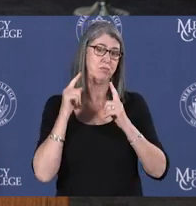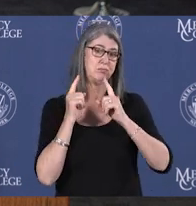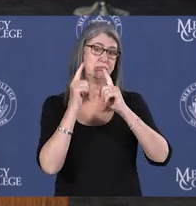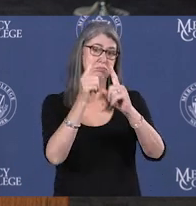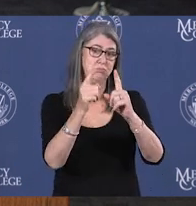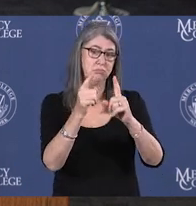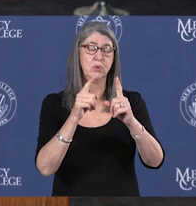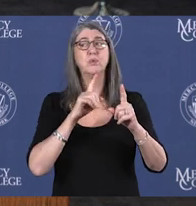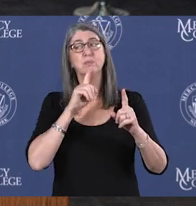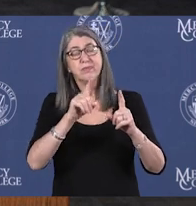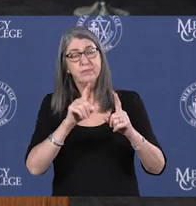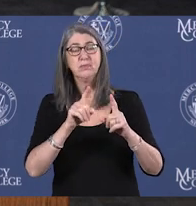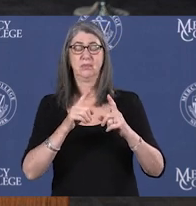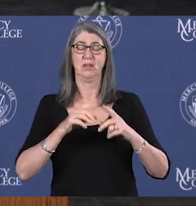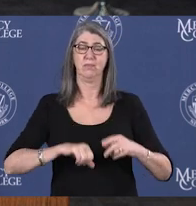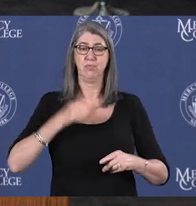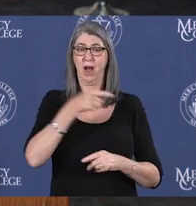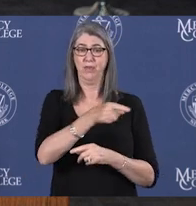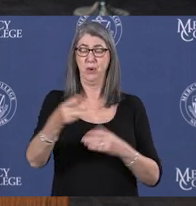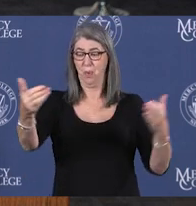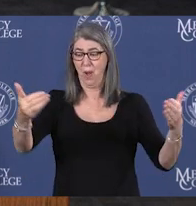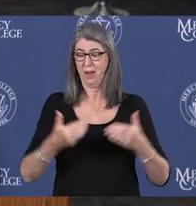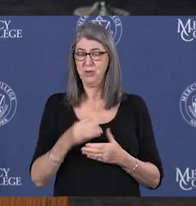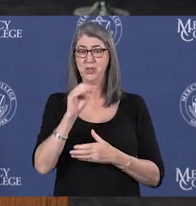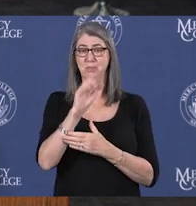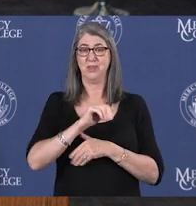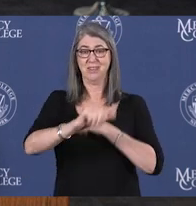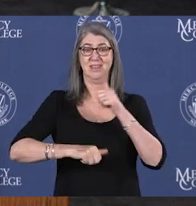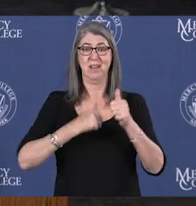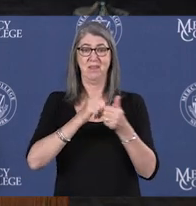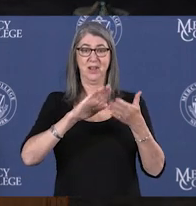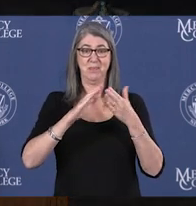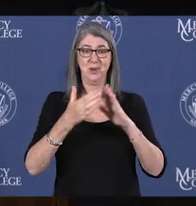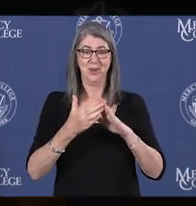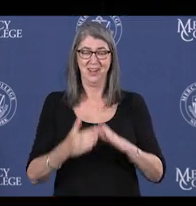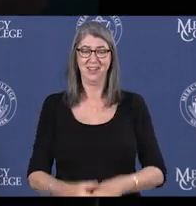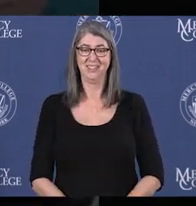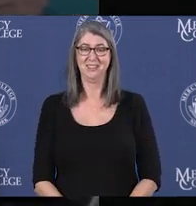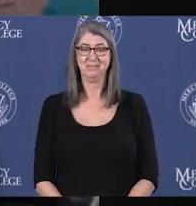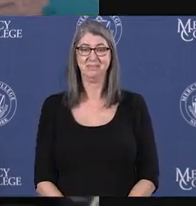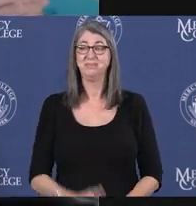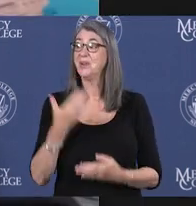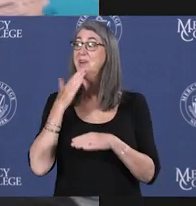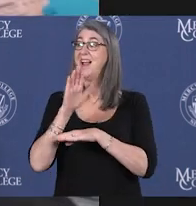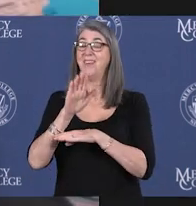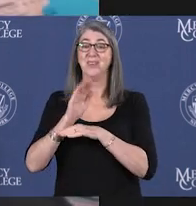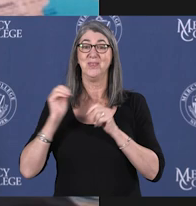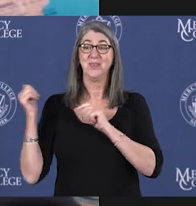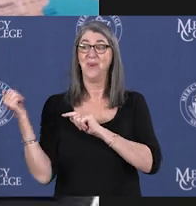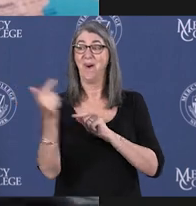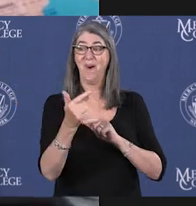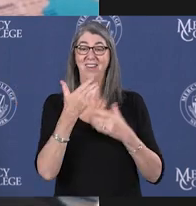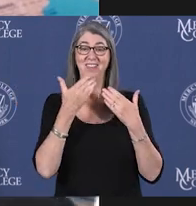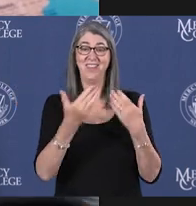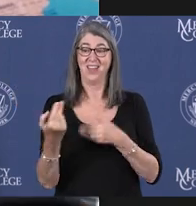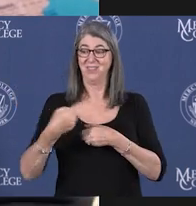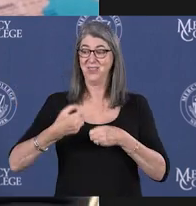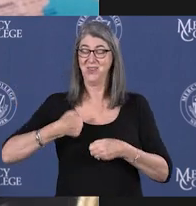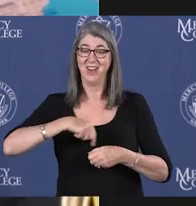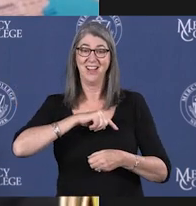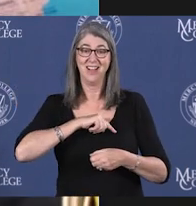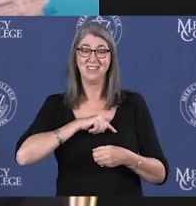We are extremely proud of you and welcome you into the Mercy alumni community. Good afternoon to all, and thank you for joining